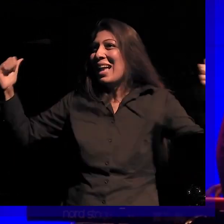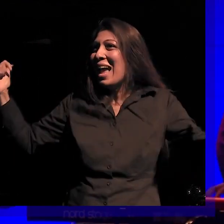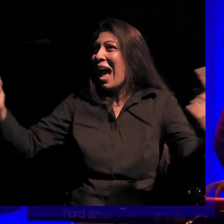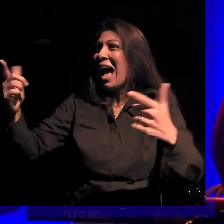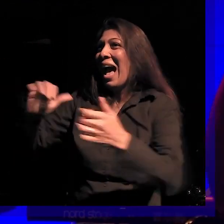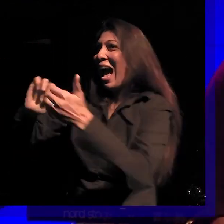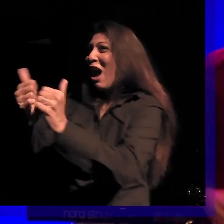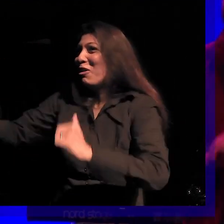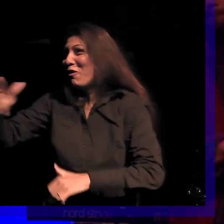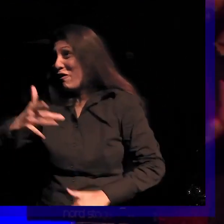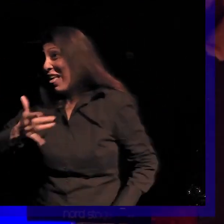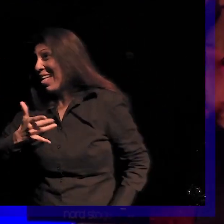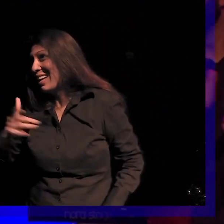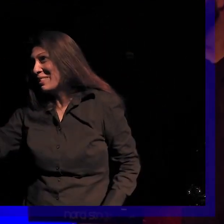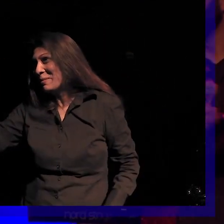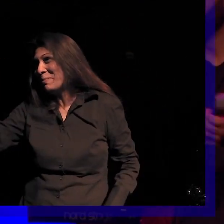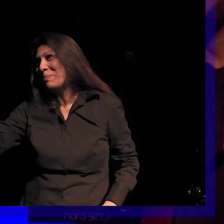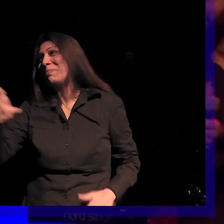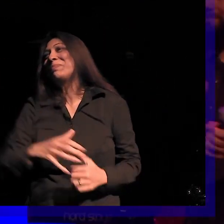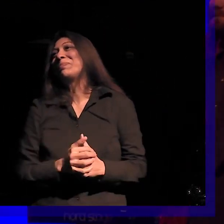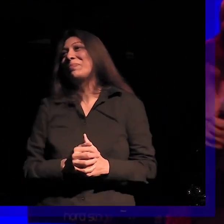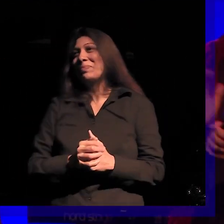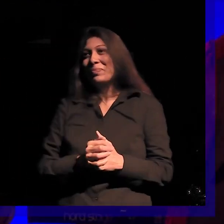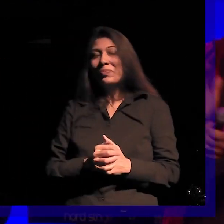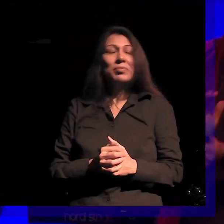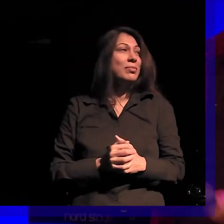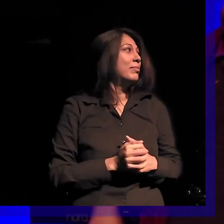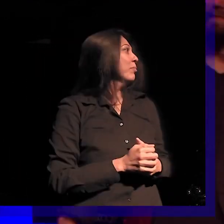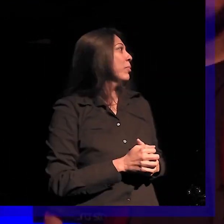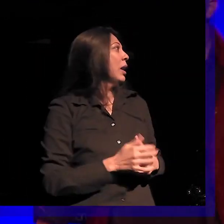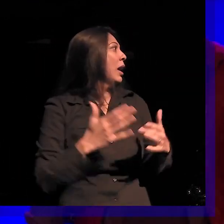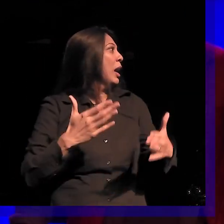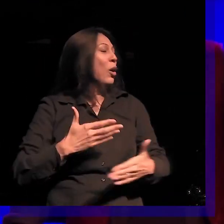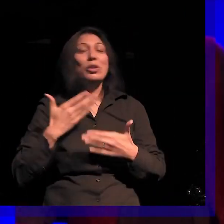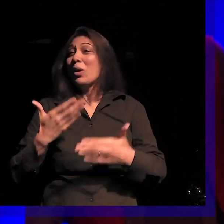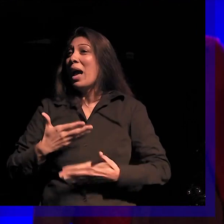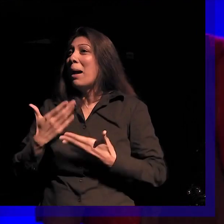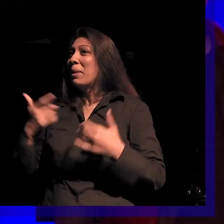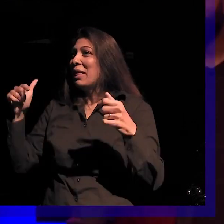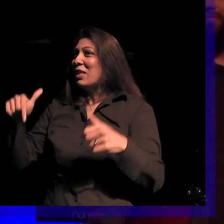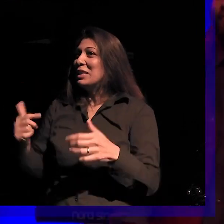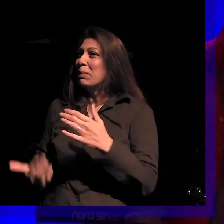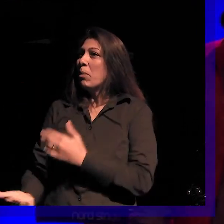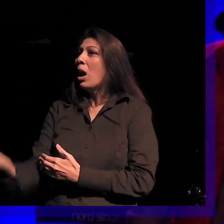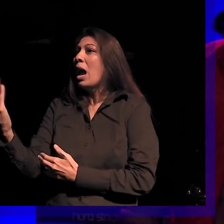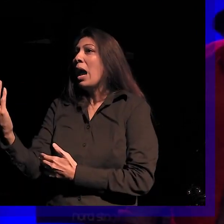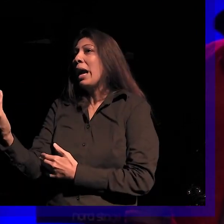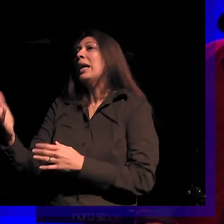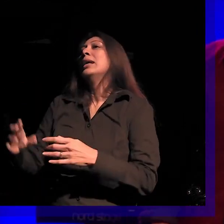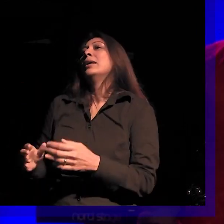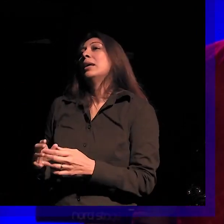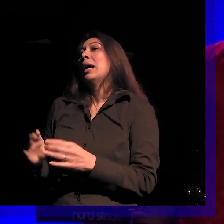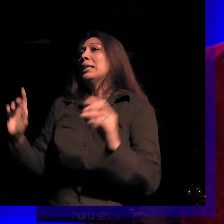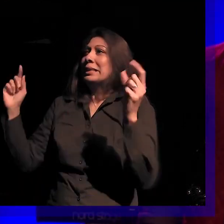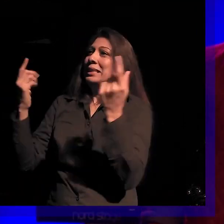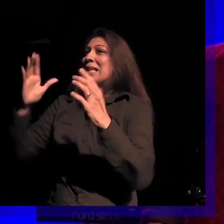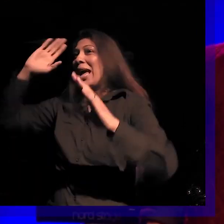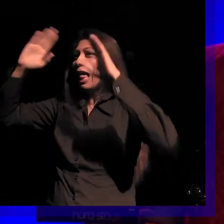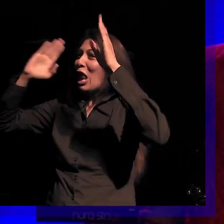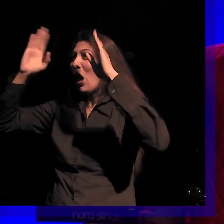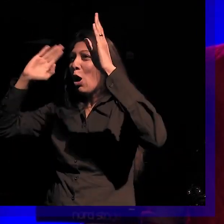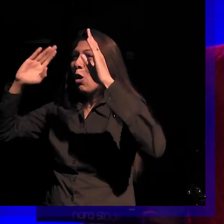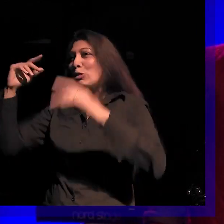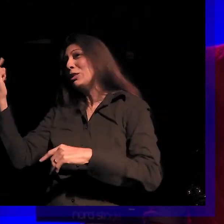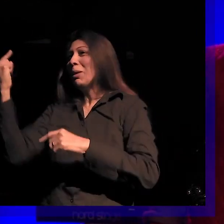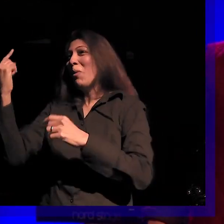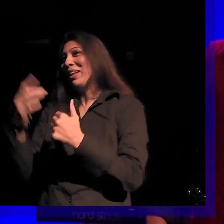How you feeling? You feeling good? Amazing. Well, we're so glad that you guys could be here this morning. Why don't you turn to someone and give them a high five, say